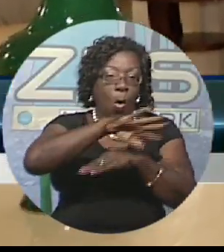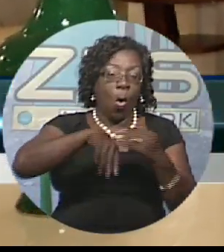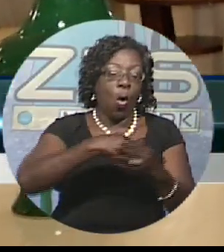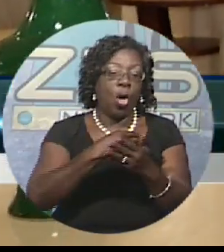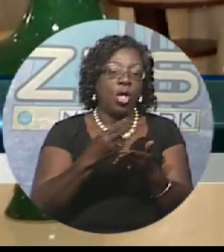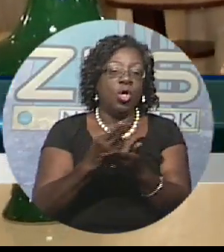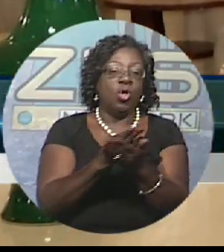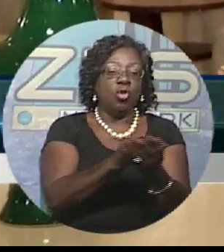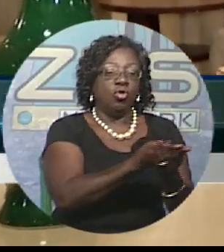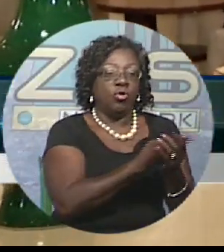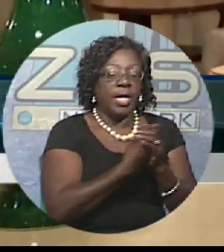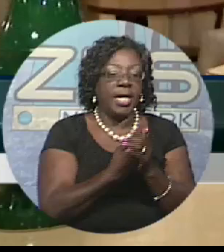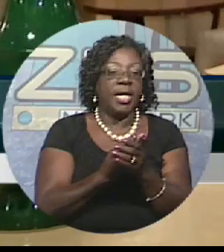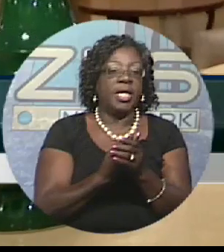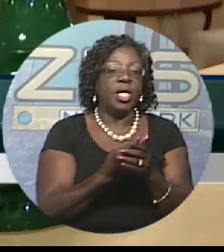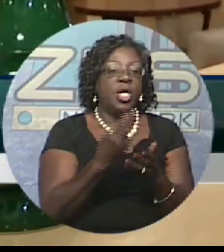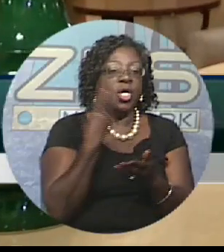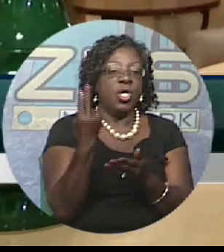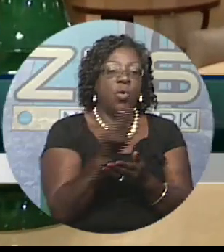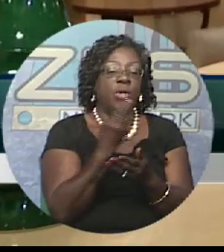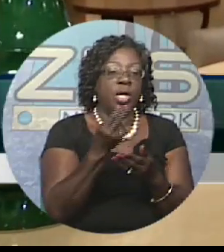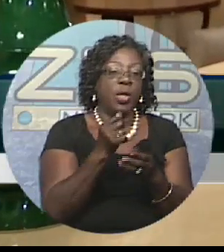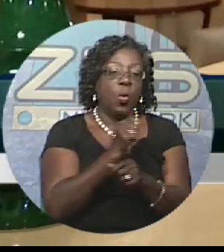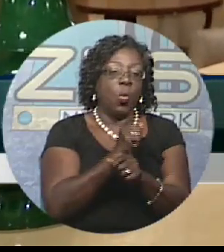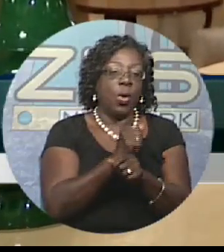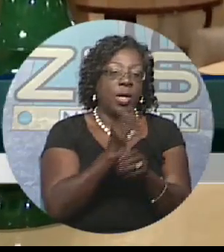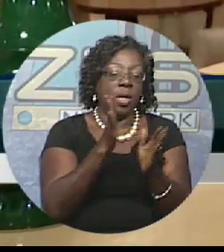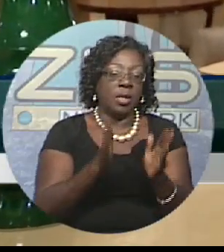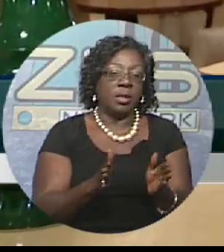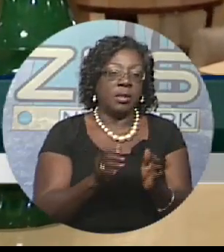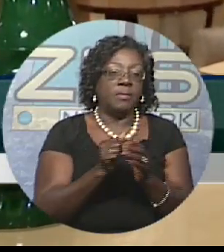Minister on Monday at 1.